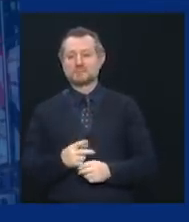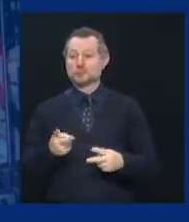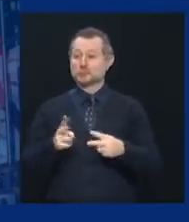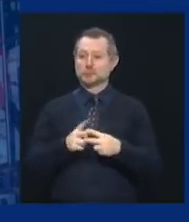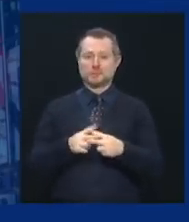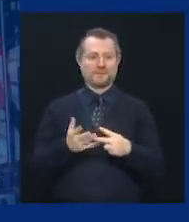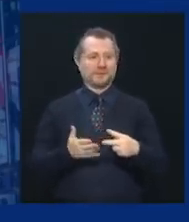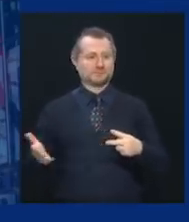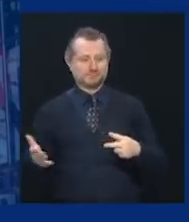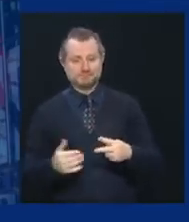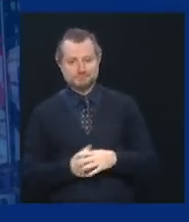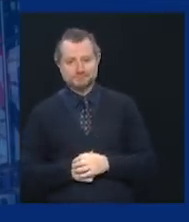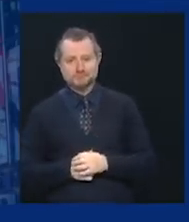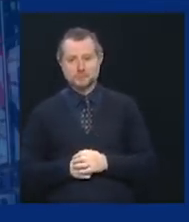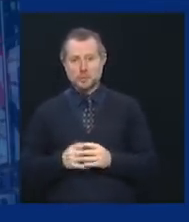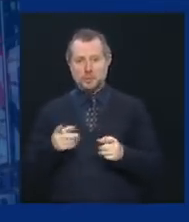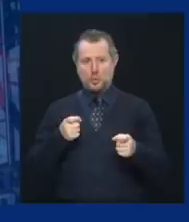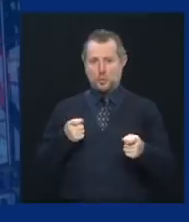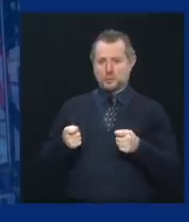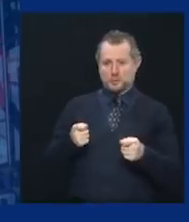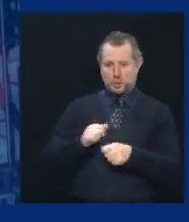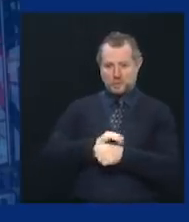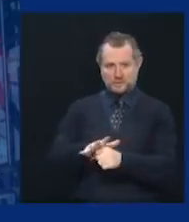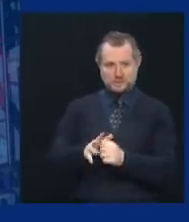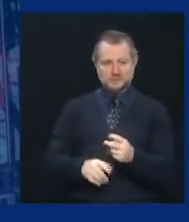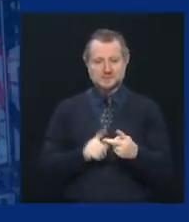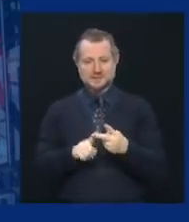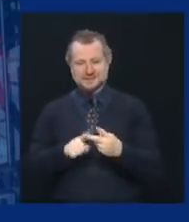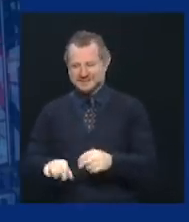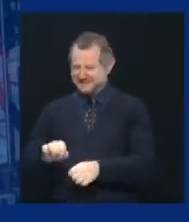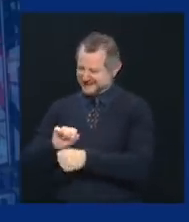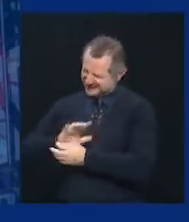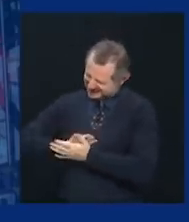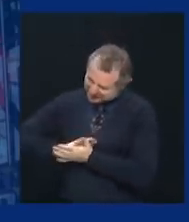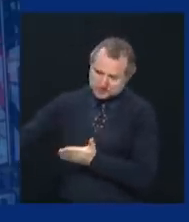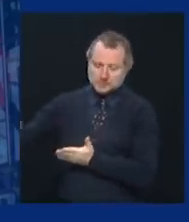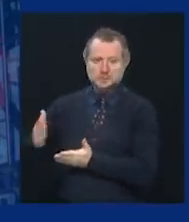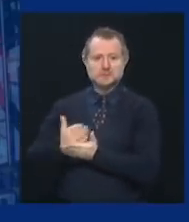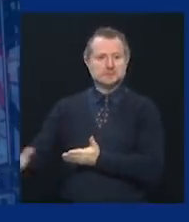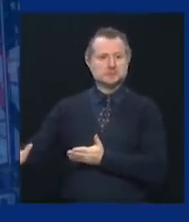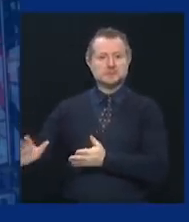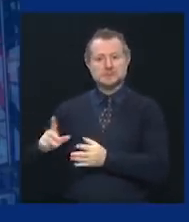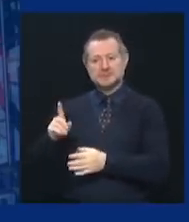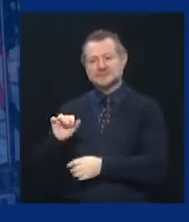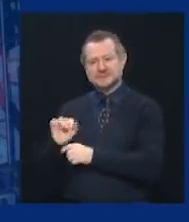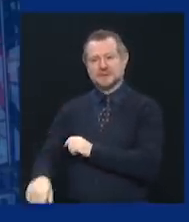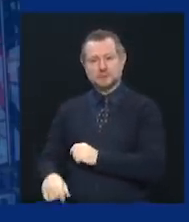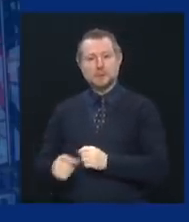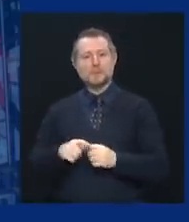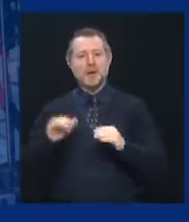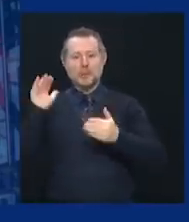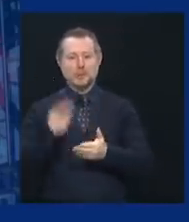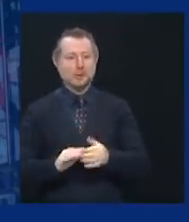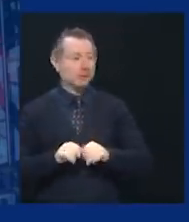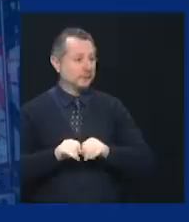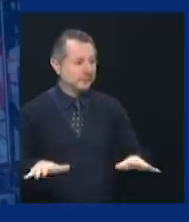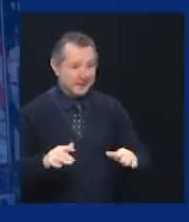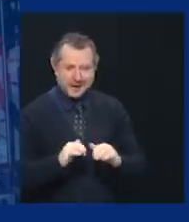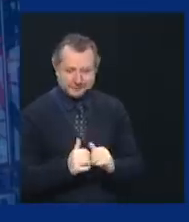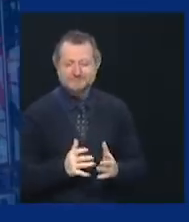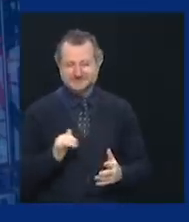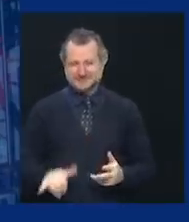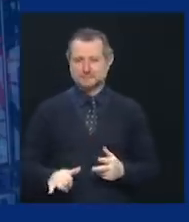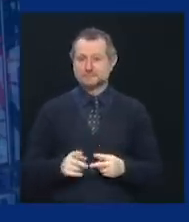controlling COVID and defeating COVID. They're two different functions. Control the spread, control the virus, and